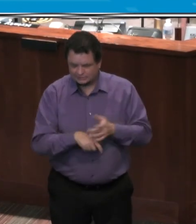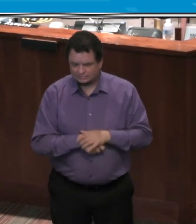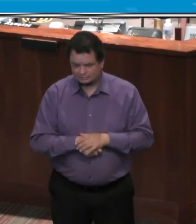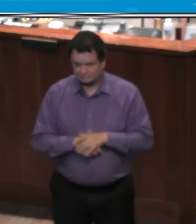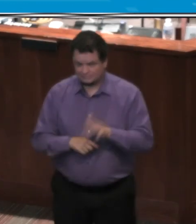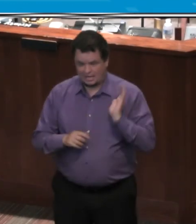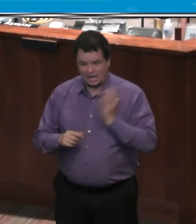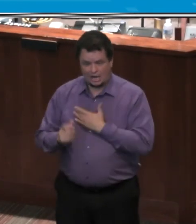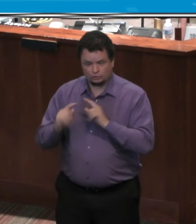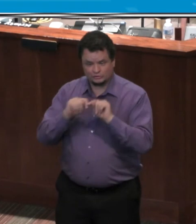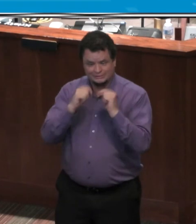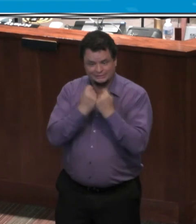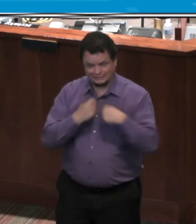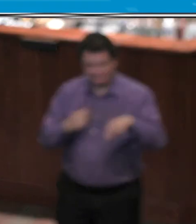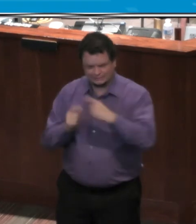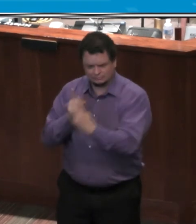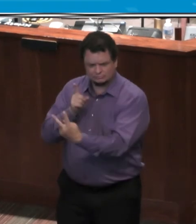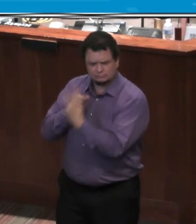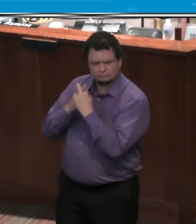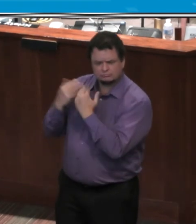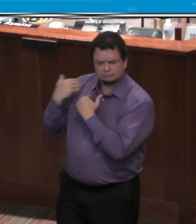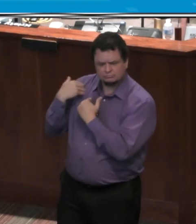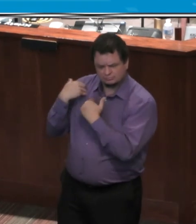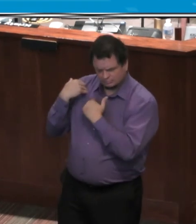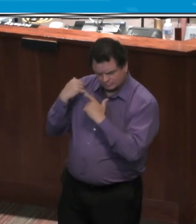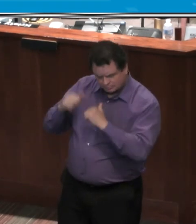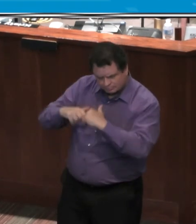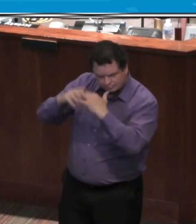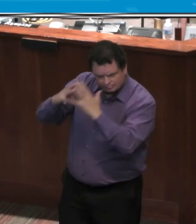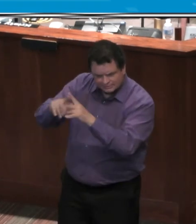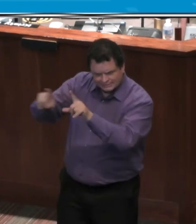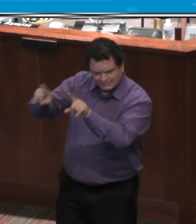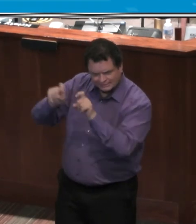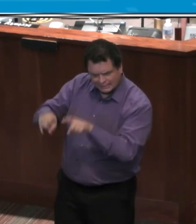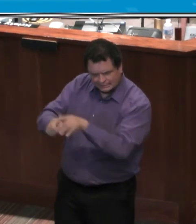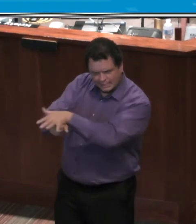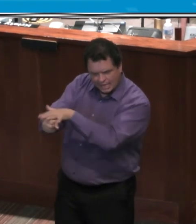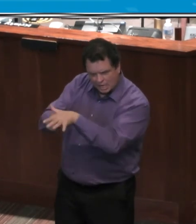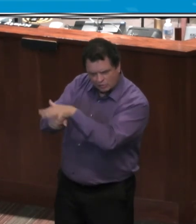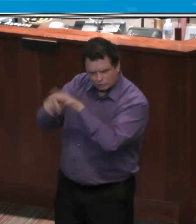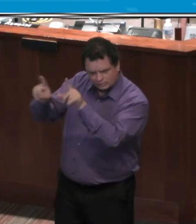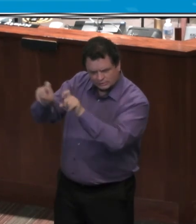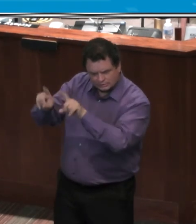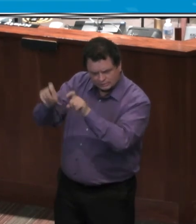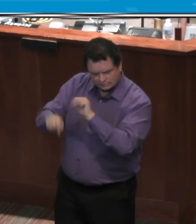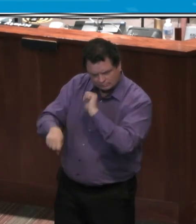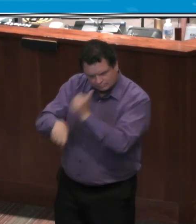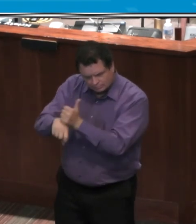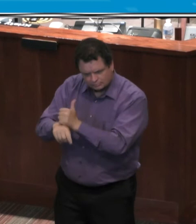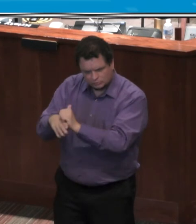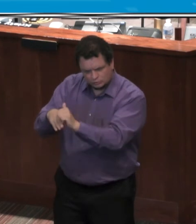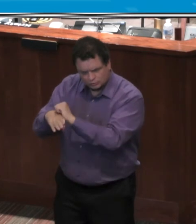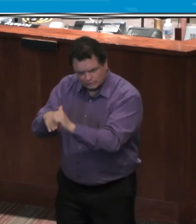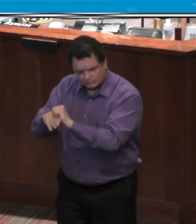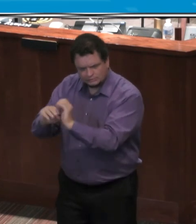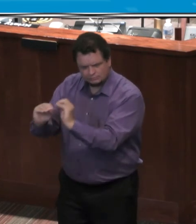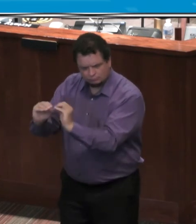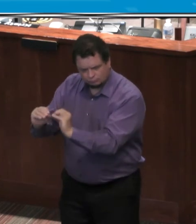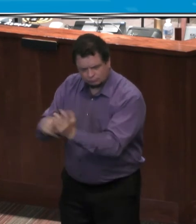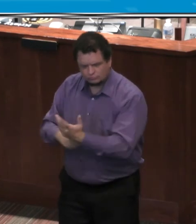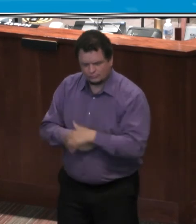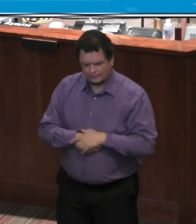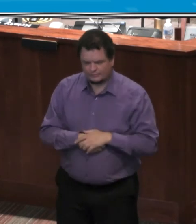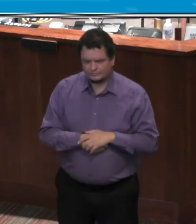set up a testing site. We were able to do that and be in route of testing people